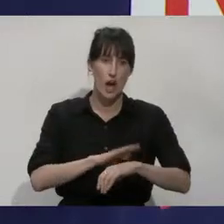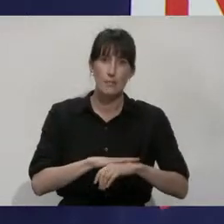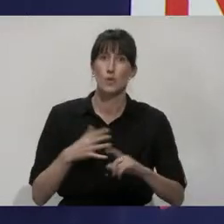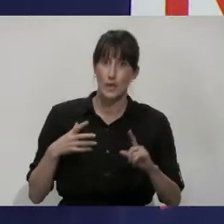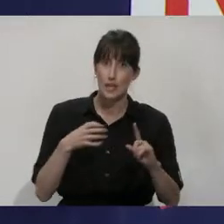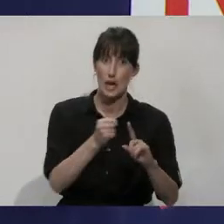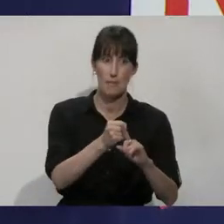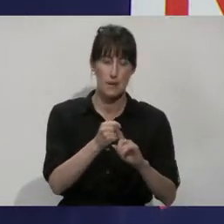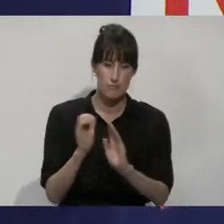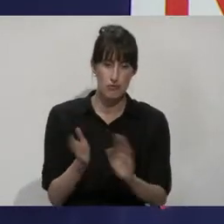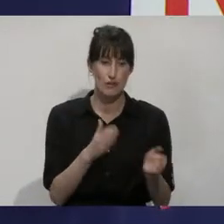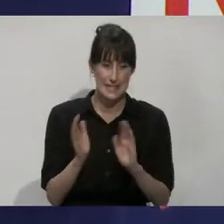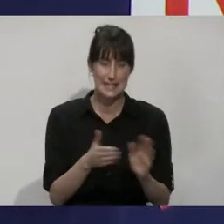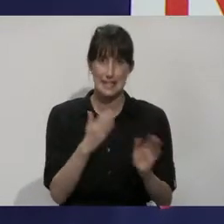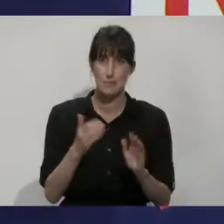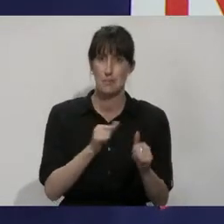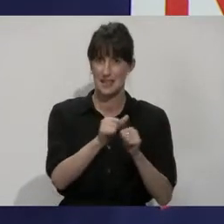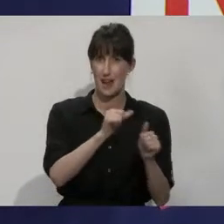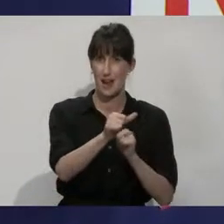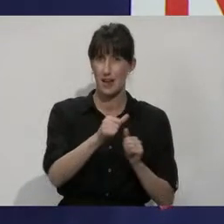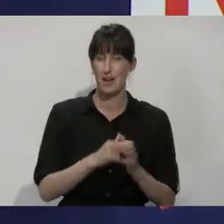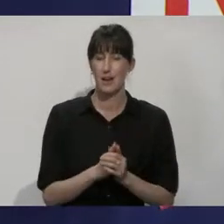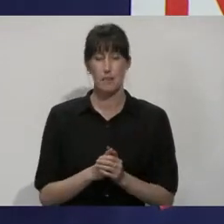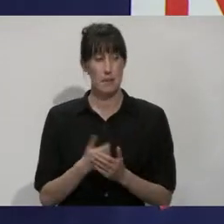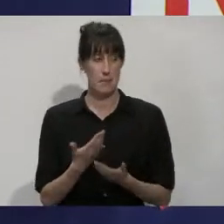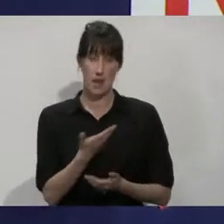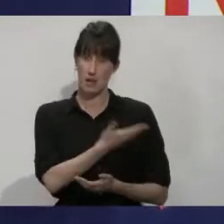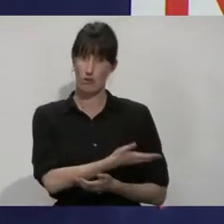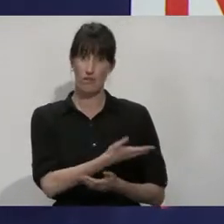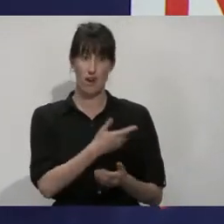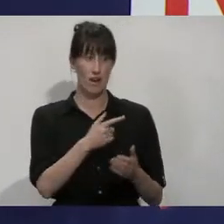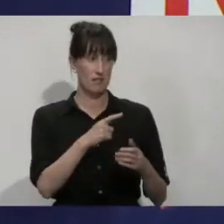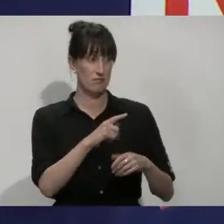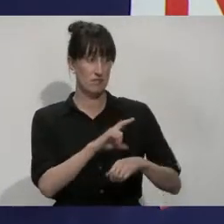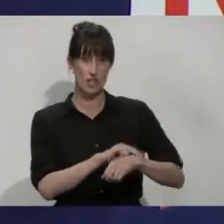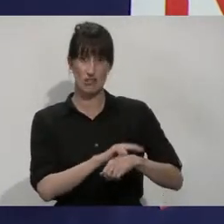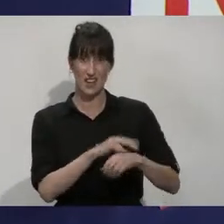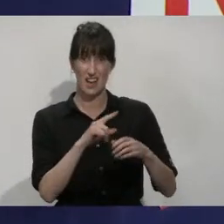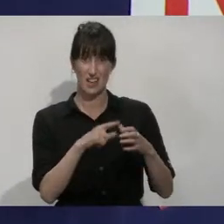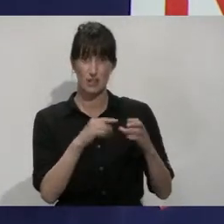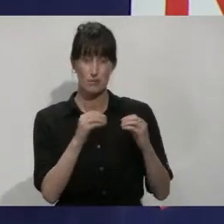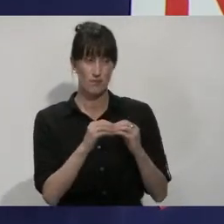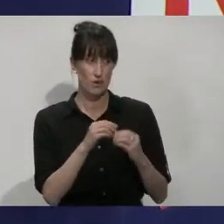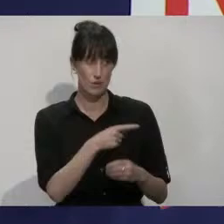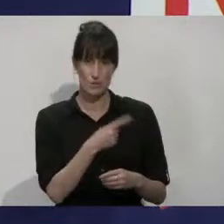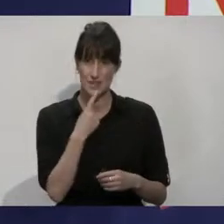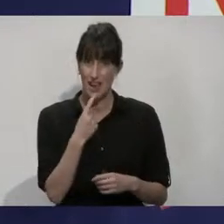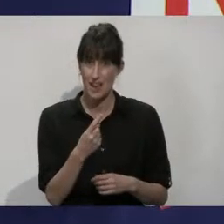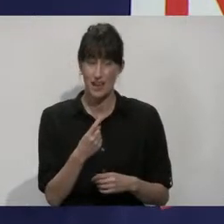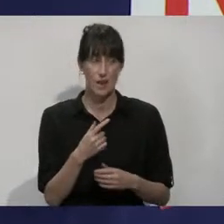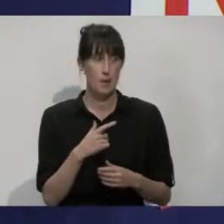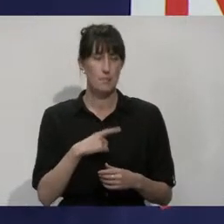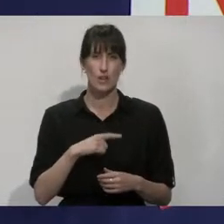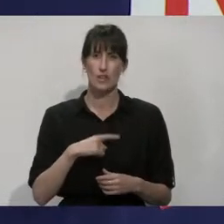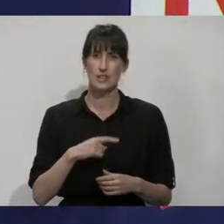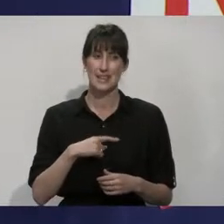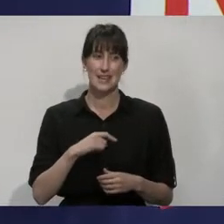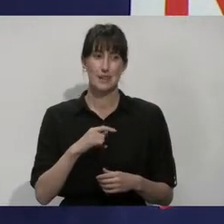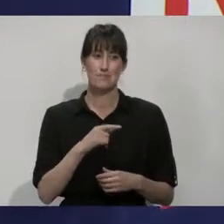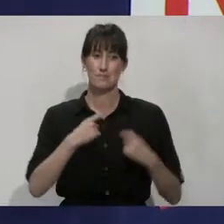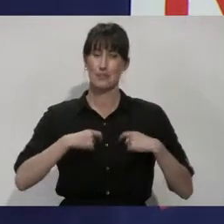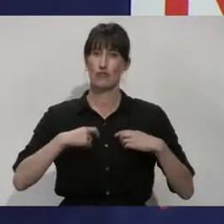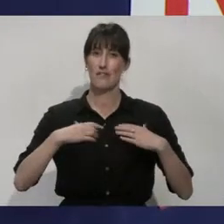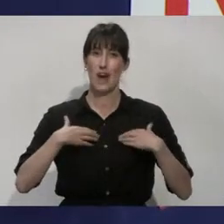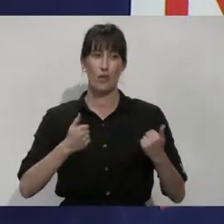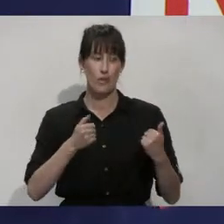and process things a little bit faster. But again, I'll ask the Director General to comment on that, because the Ministry of Health are monitoring lab supplies on